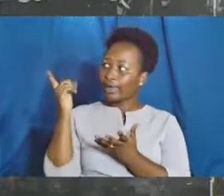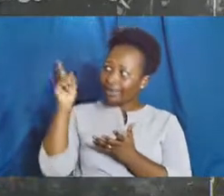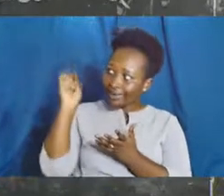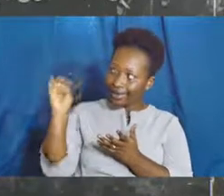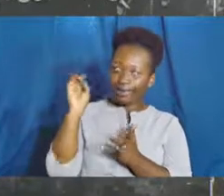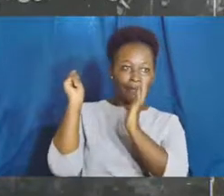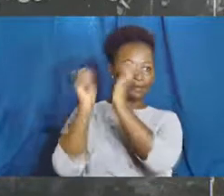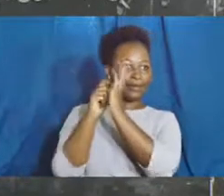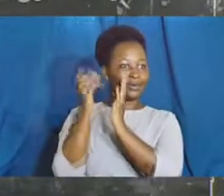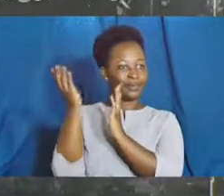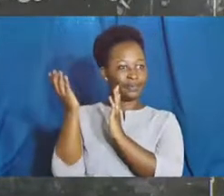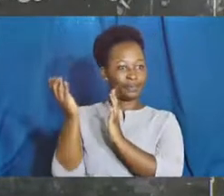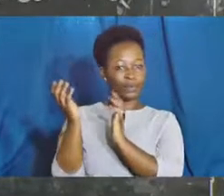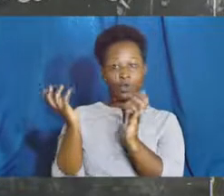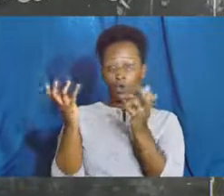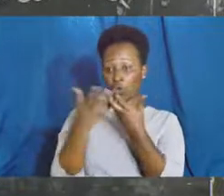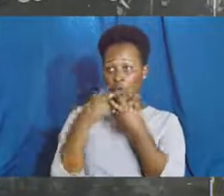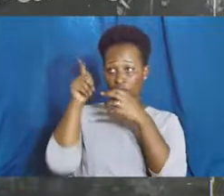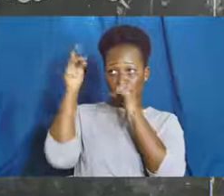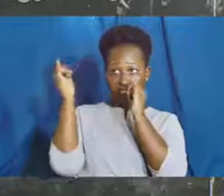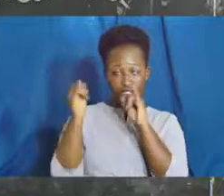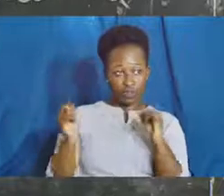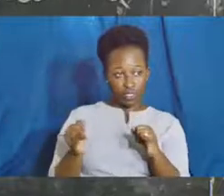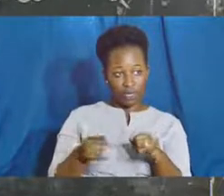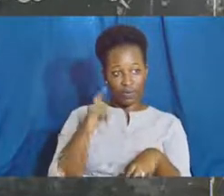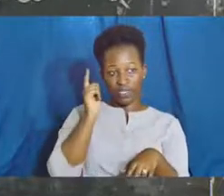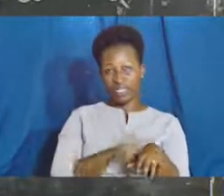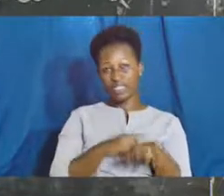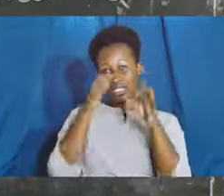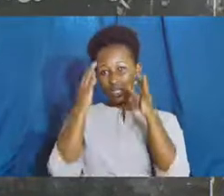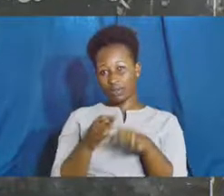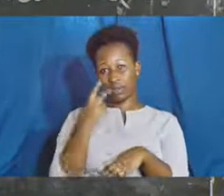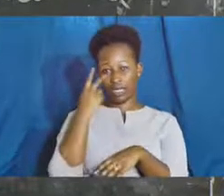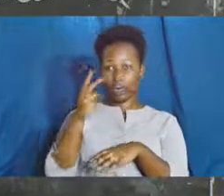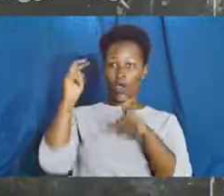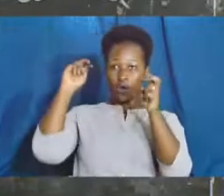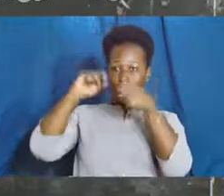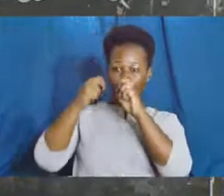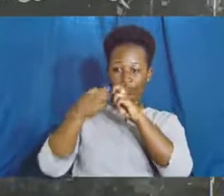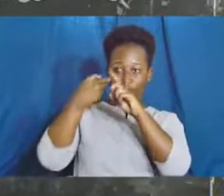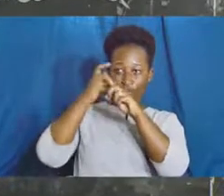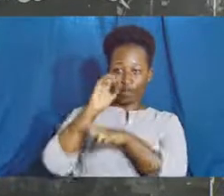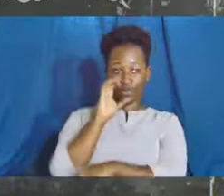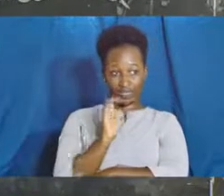there. Now, according to this diagram, as what we see, when a current from C